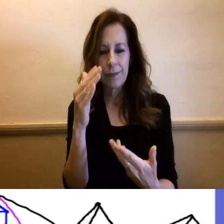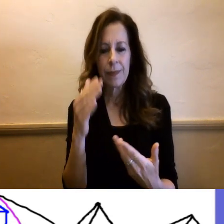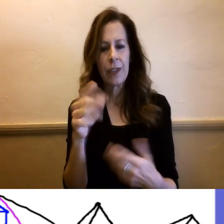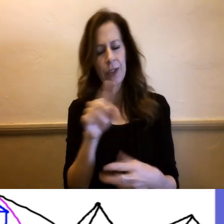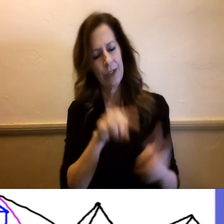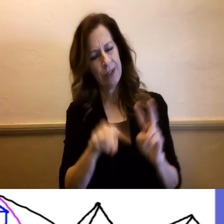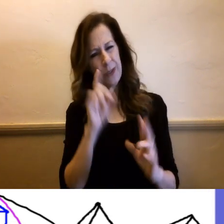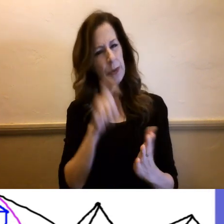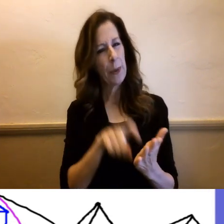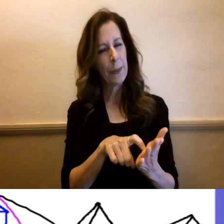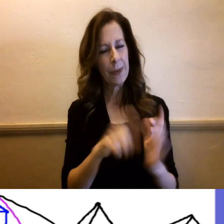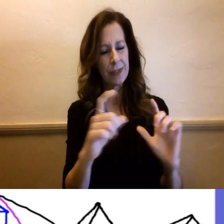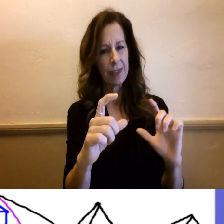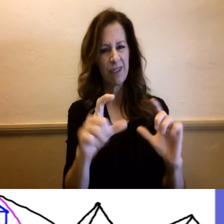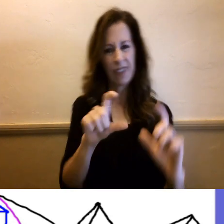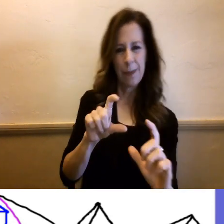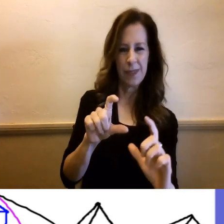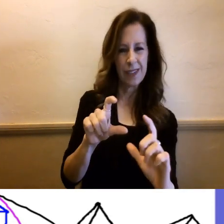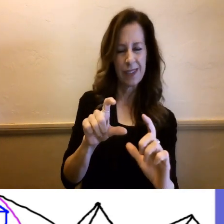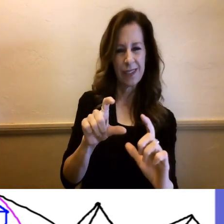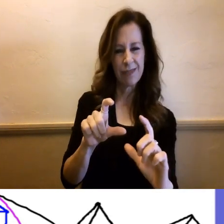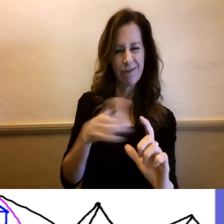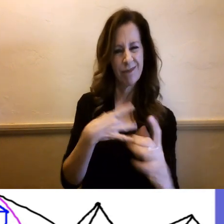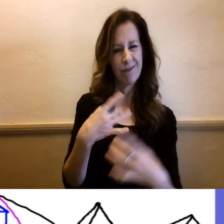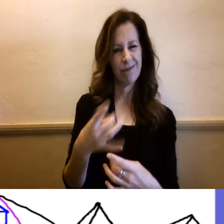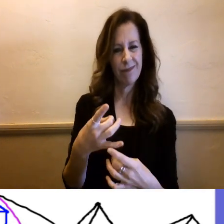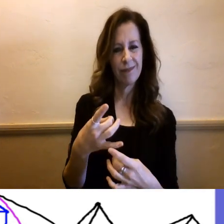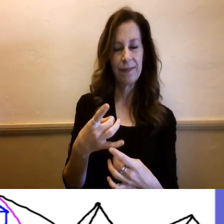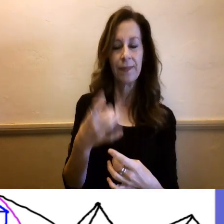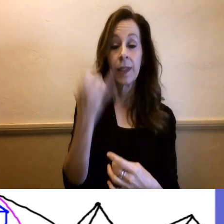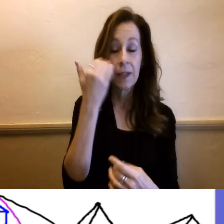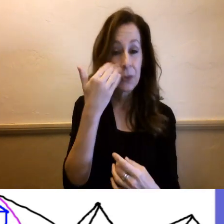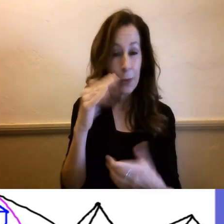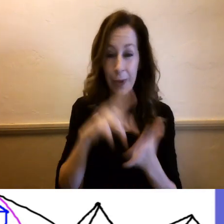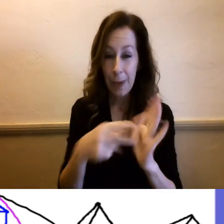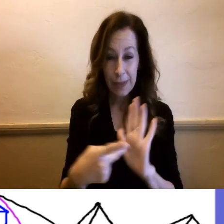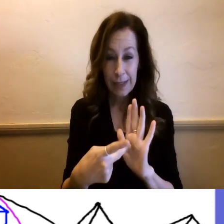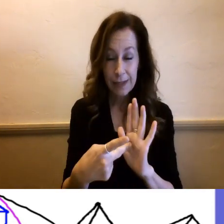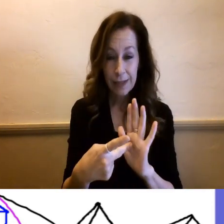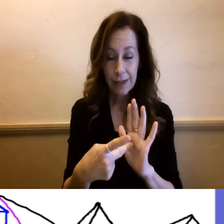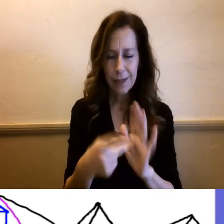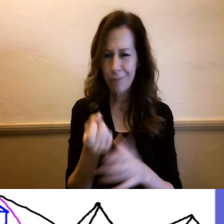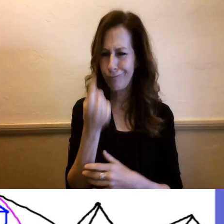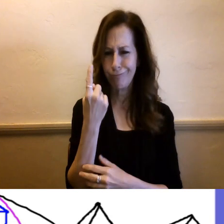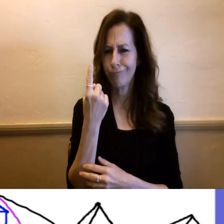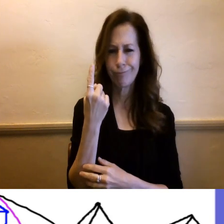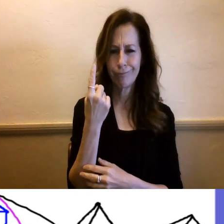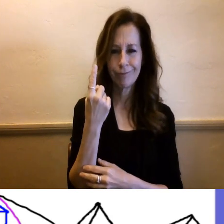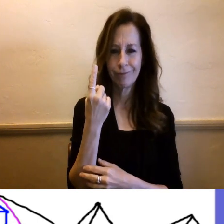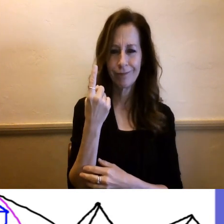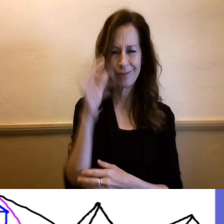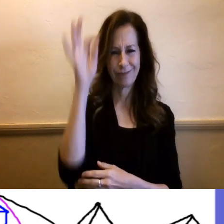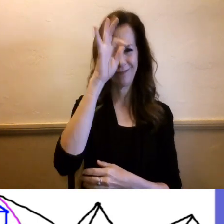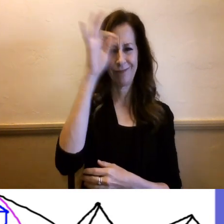after a while, you'll notice that it kind of flips on you. So if you don't know what I'm talking about, or if